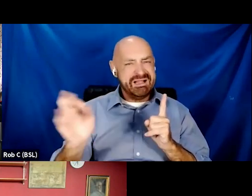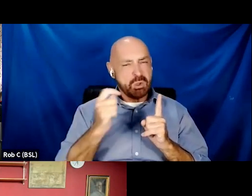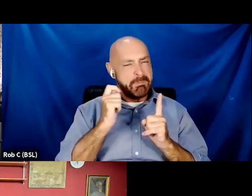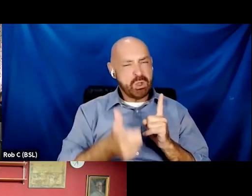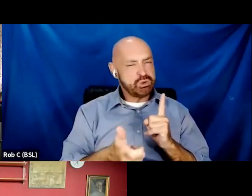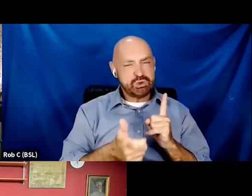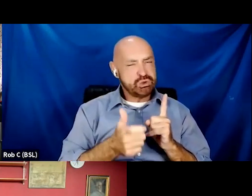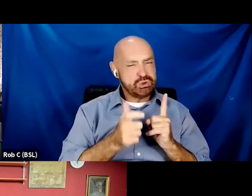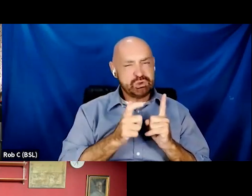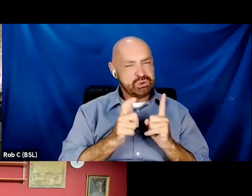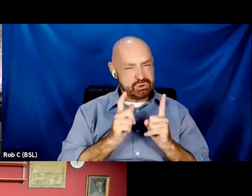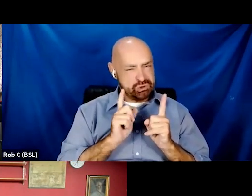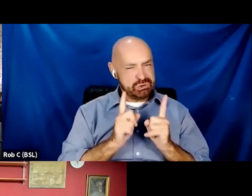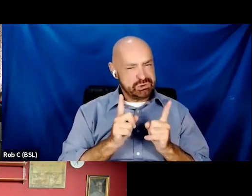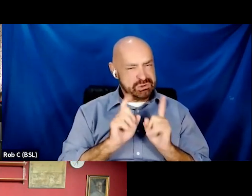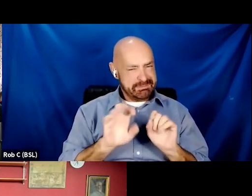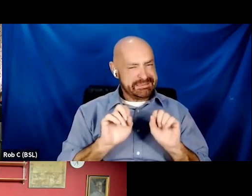else